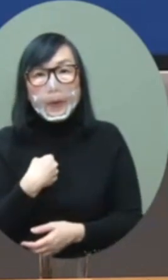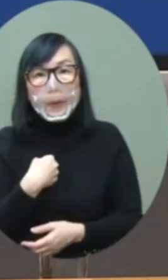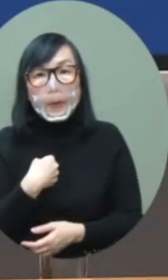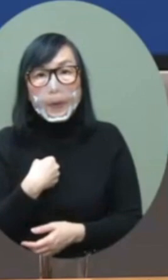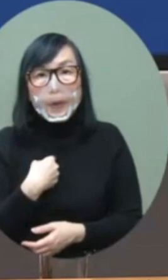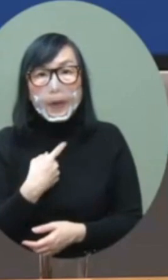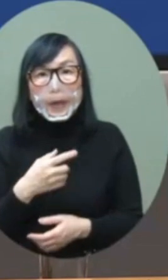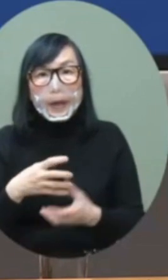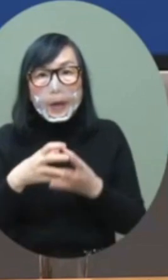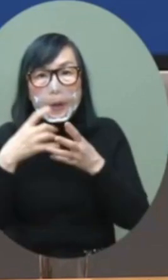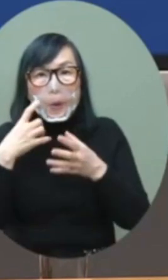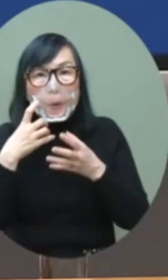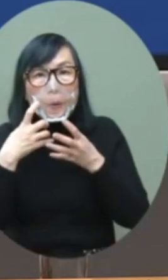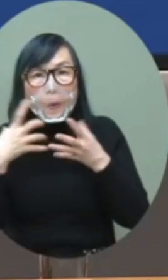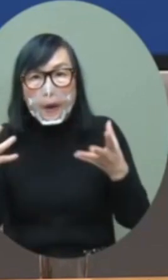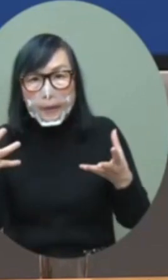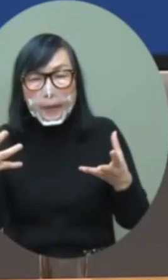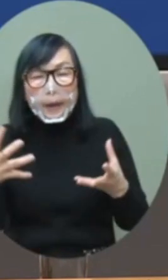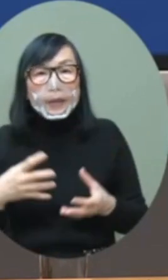virus situation.